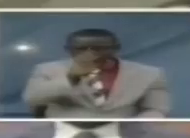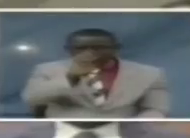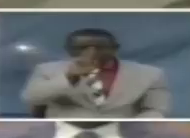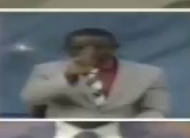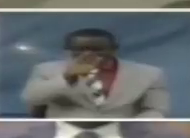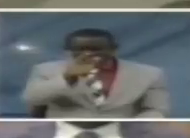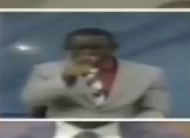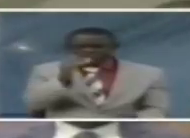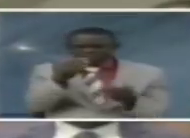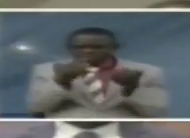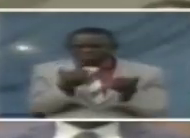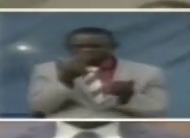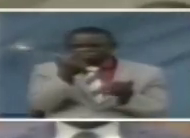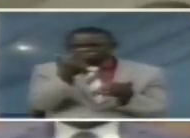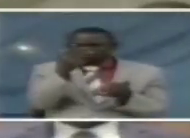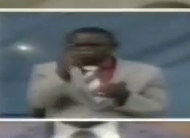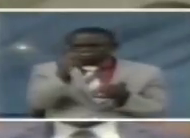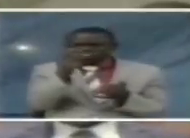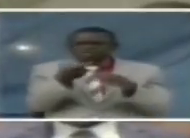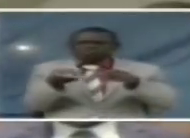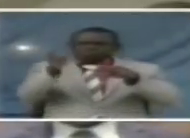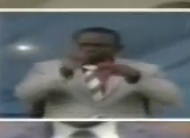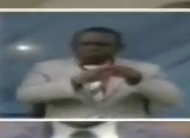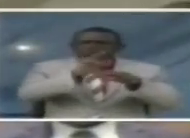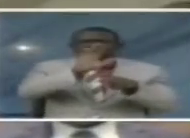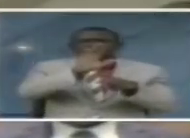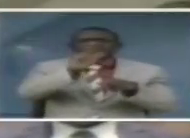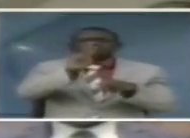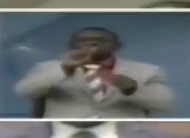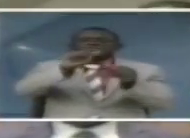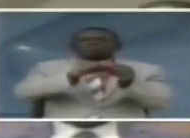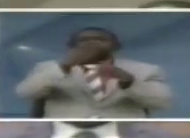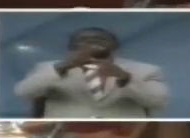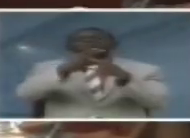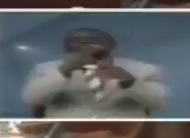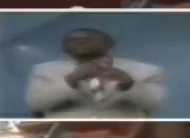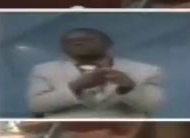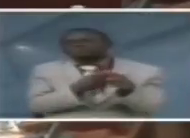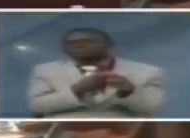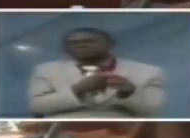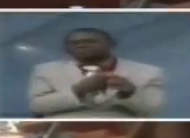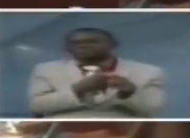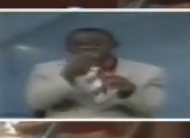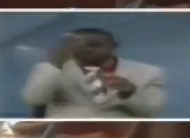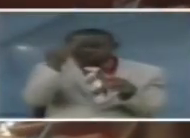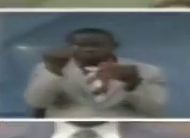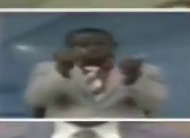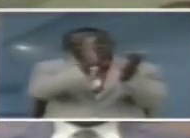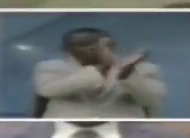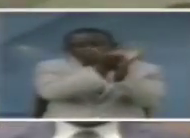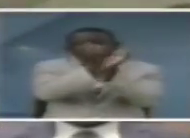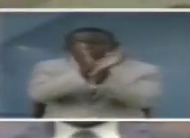I propose to increase the TV levy to 5 kwacha from 3 kwacha per month.